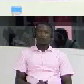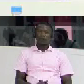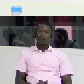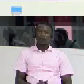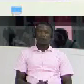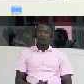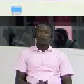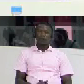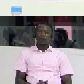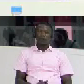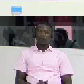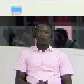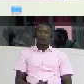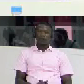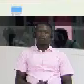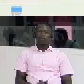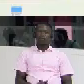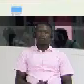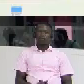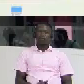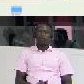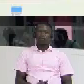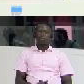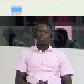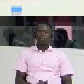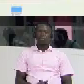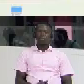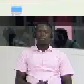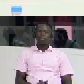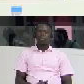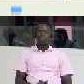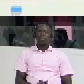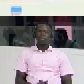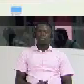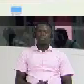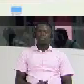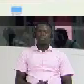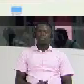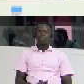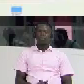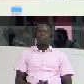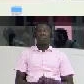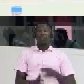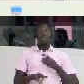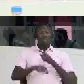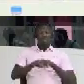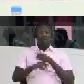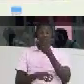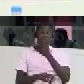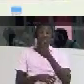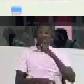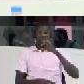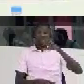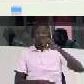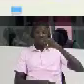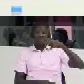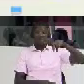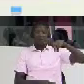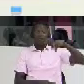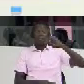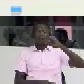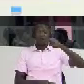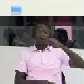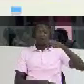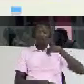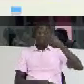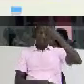mooy sa liggéey ak lan mooy sa taxawaay ci jamono juju. waaw bi ma nekkee headquarters as the RSM, my responsible the discipline